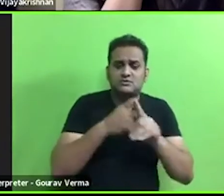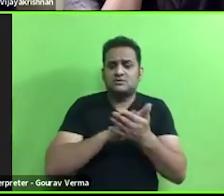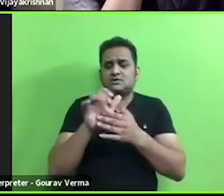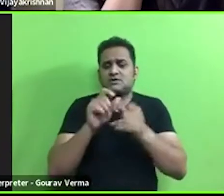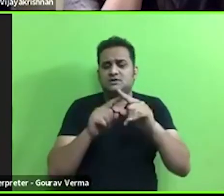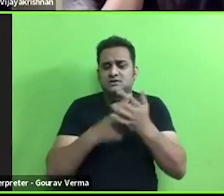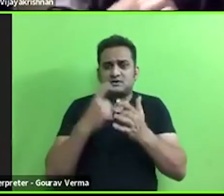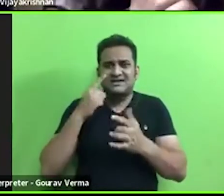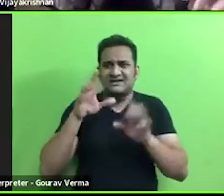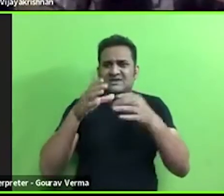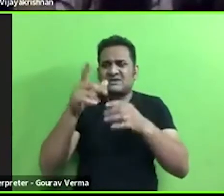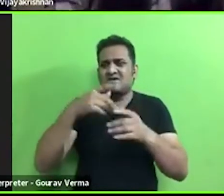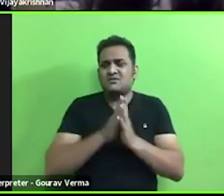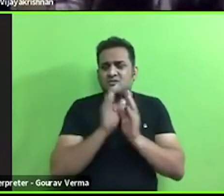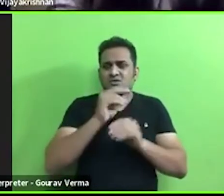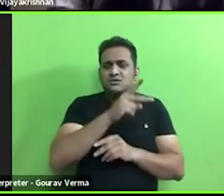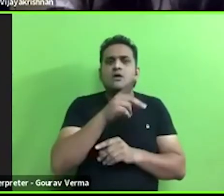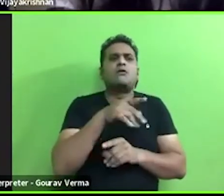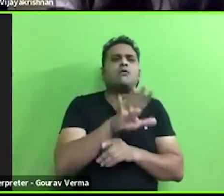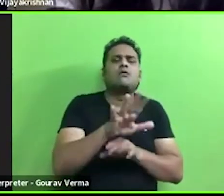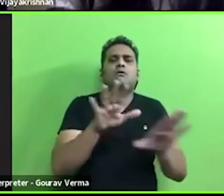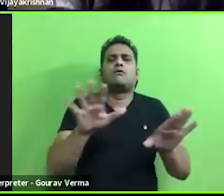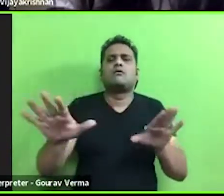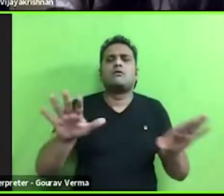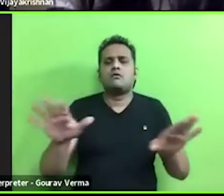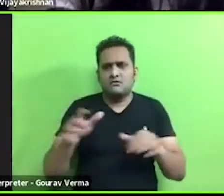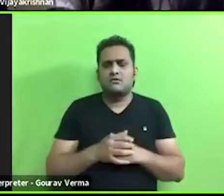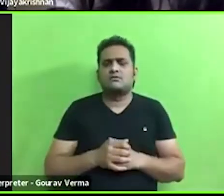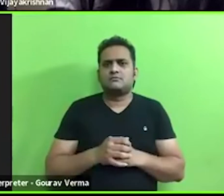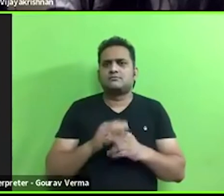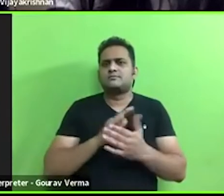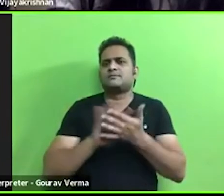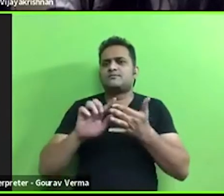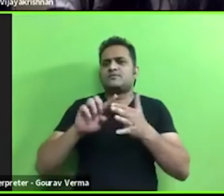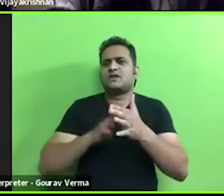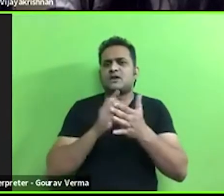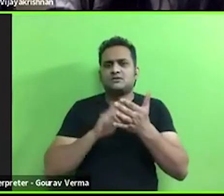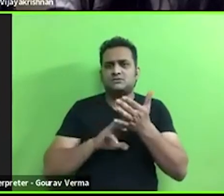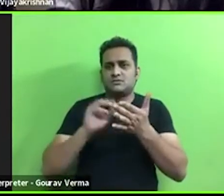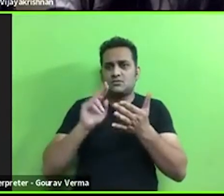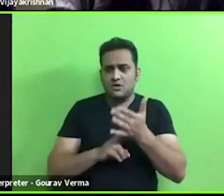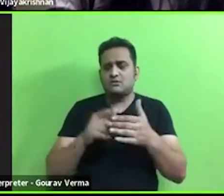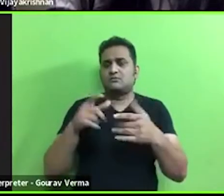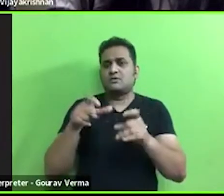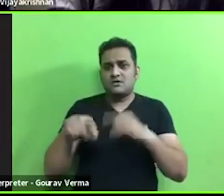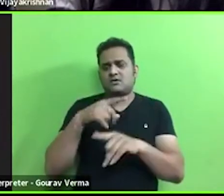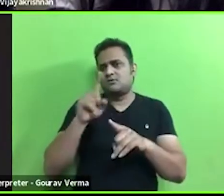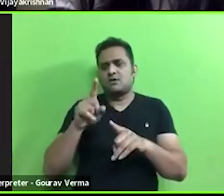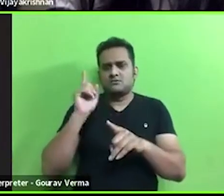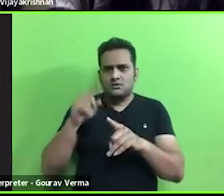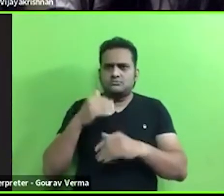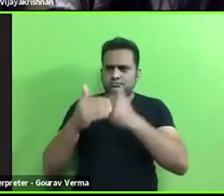worships. We need to uphold that. And the people on the hegemon need to not take the stick and improvise for them for their